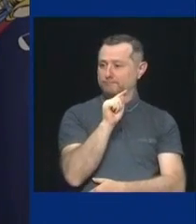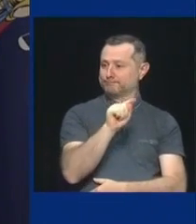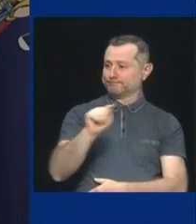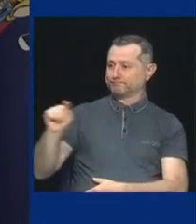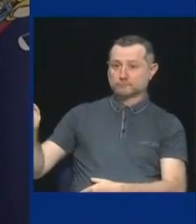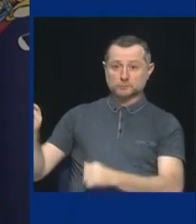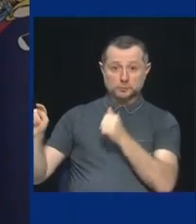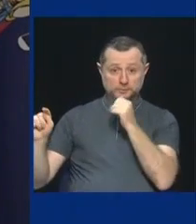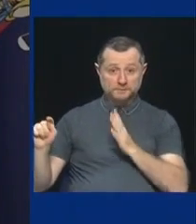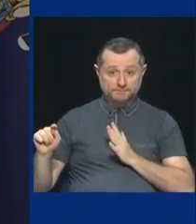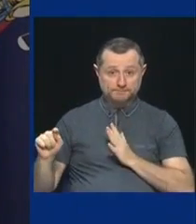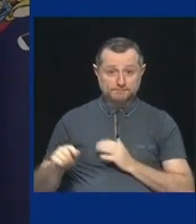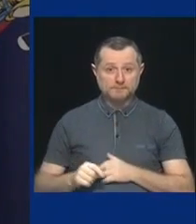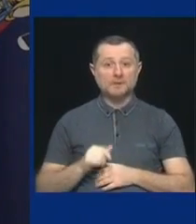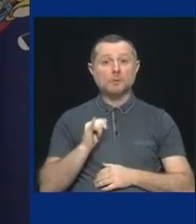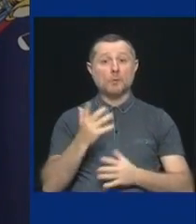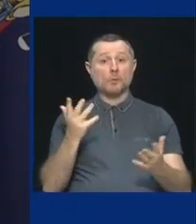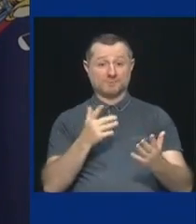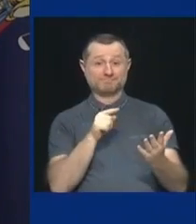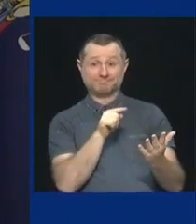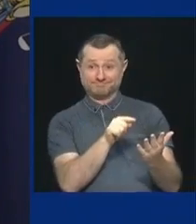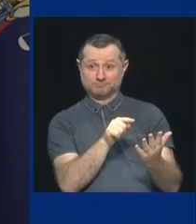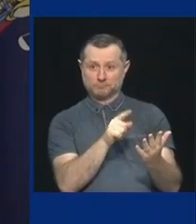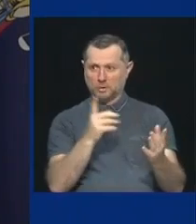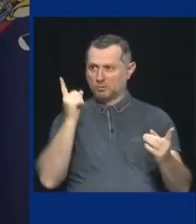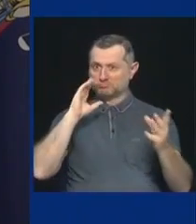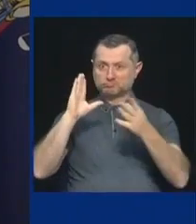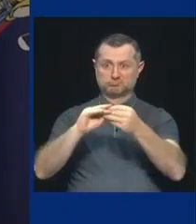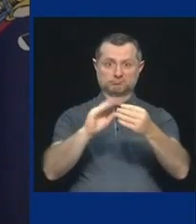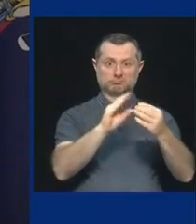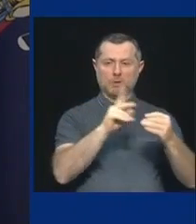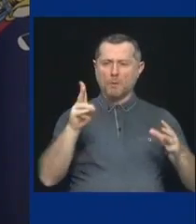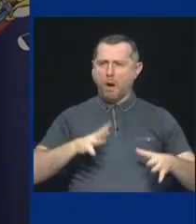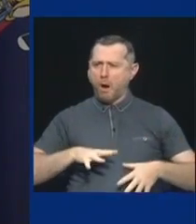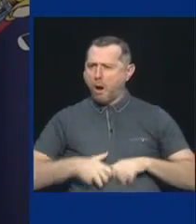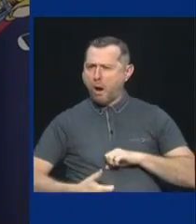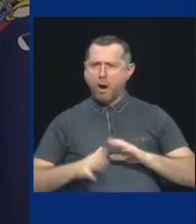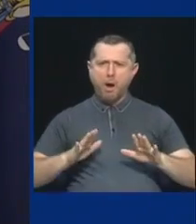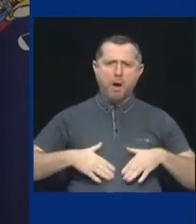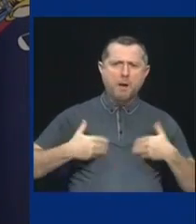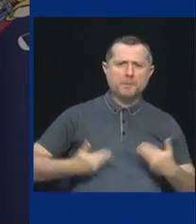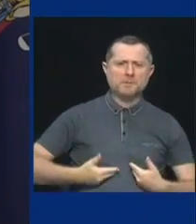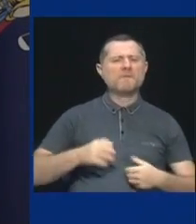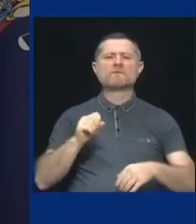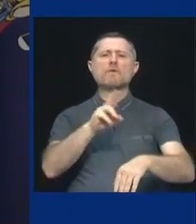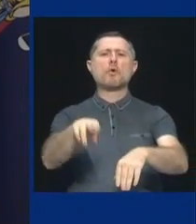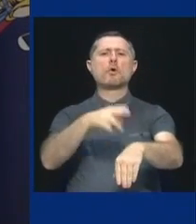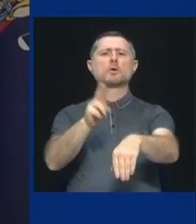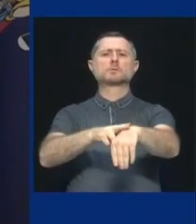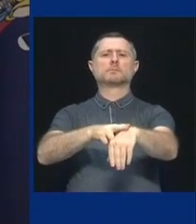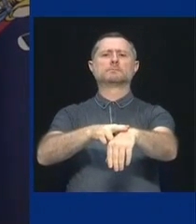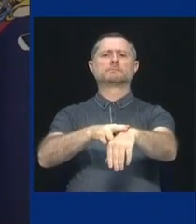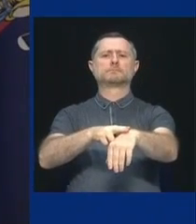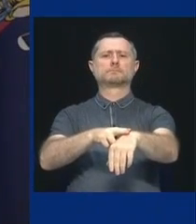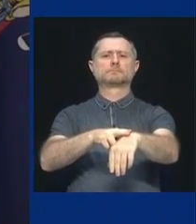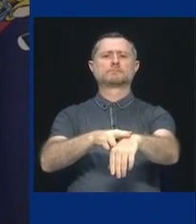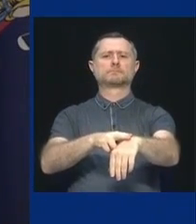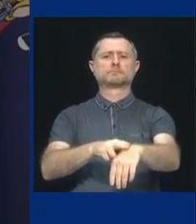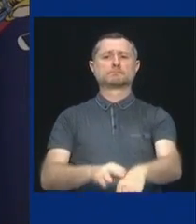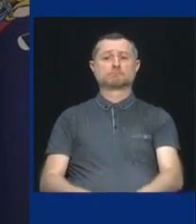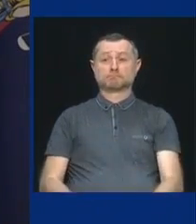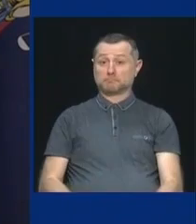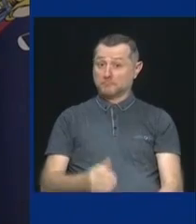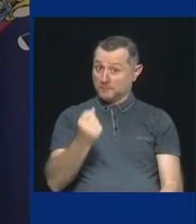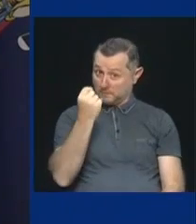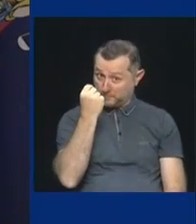public opinion, that fight is already there. And so what his lawyers are doing, which is the appropriate thing to do when you're representing your client, is to fight where